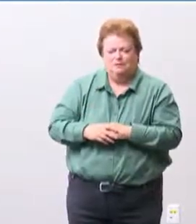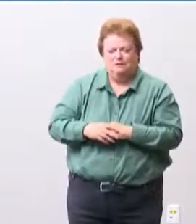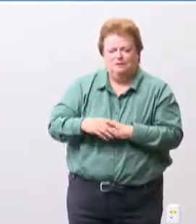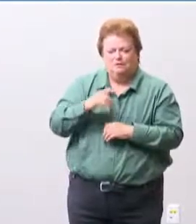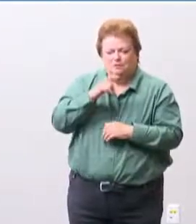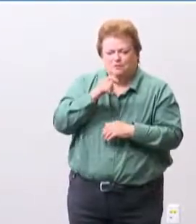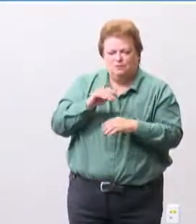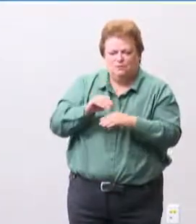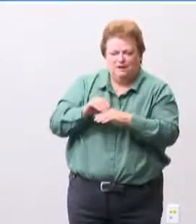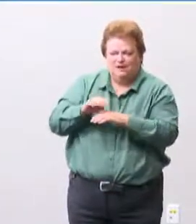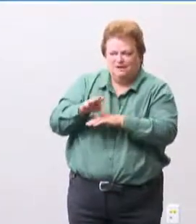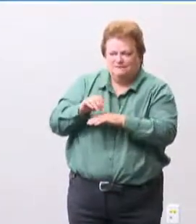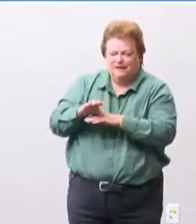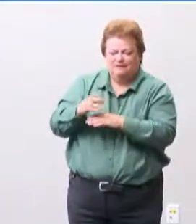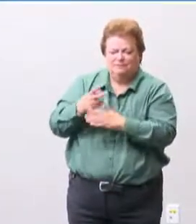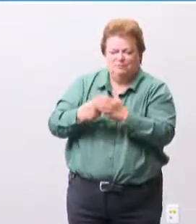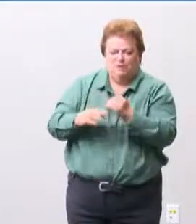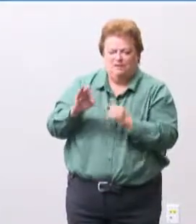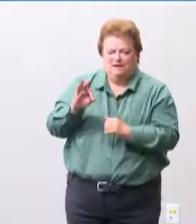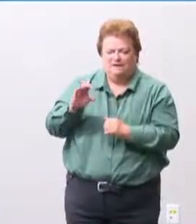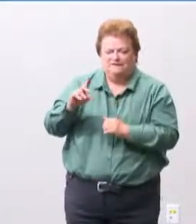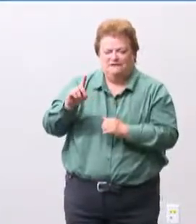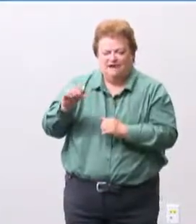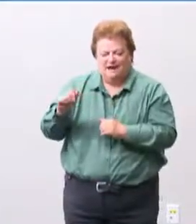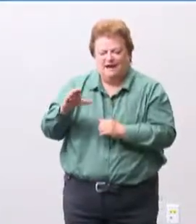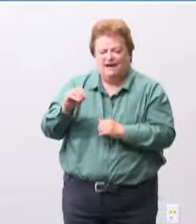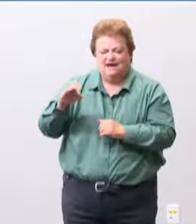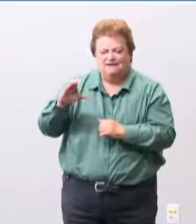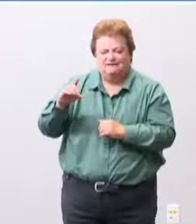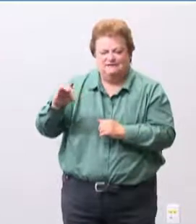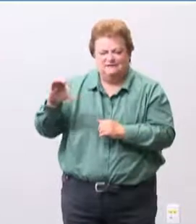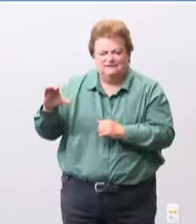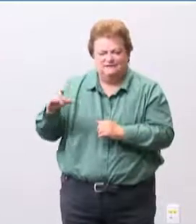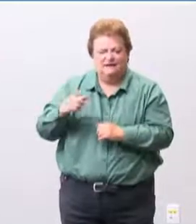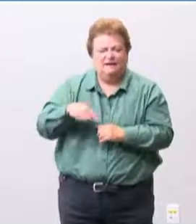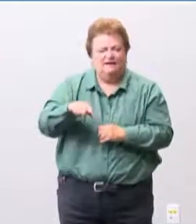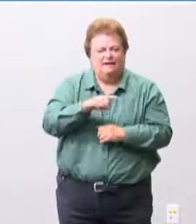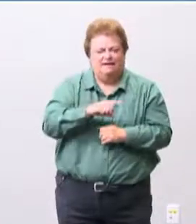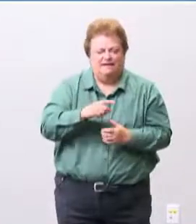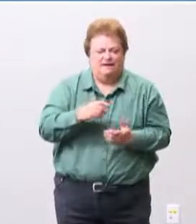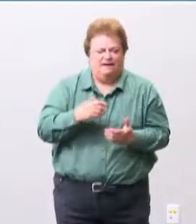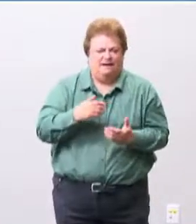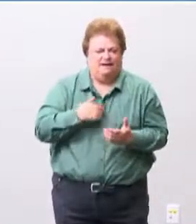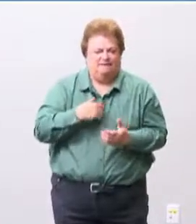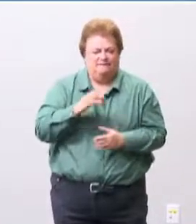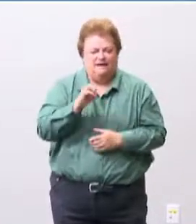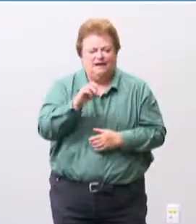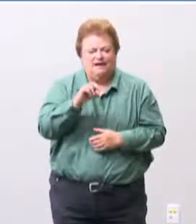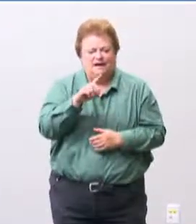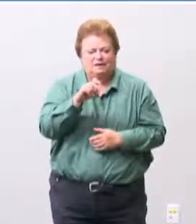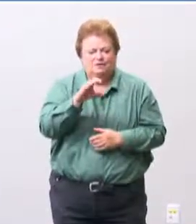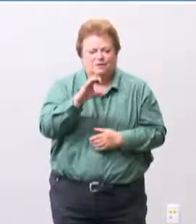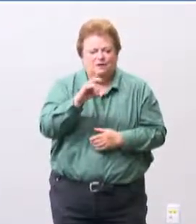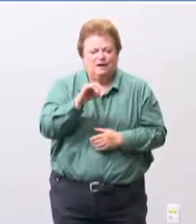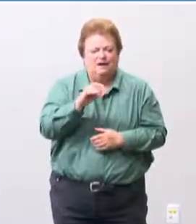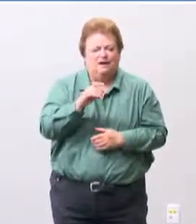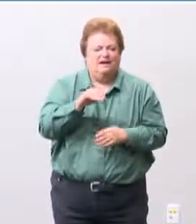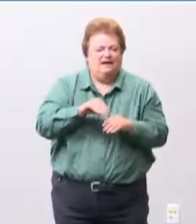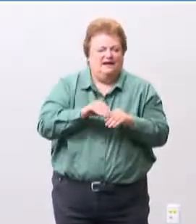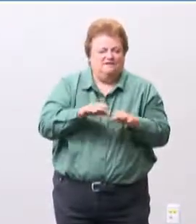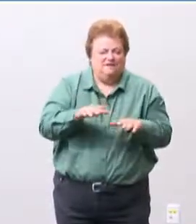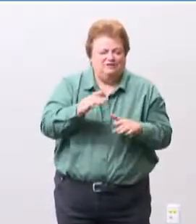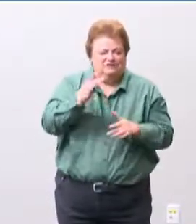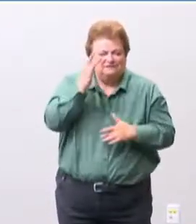advisory committees for both the FDA and the CDC, and they're made up of immunologists, infectious disease